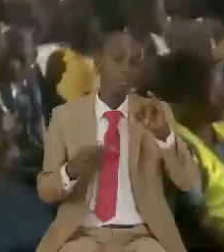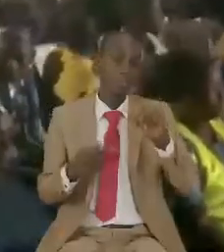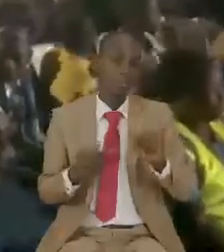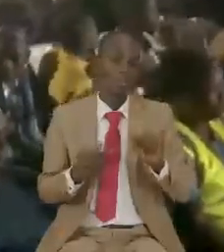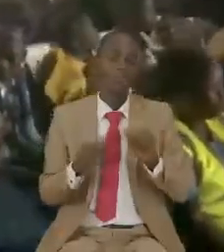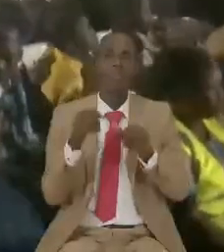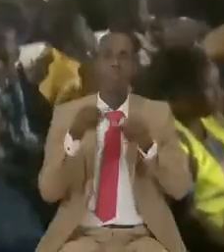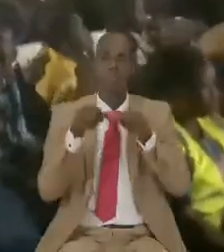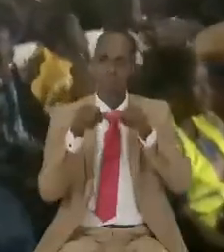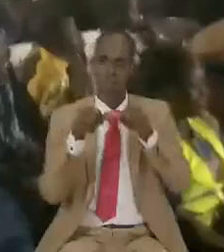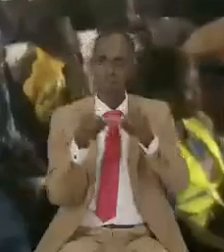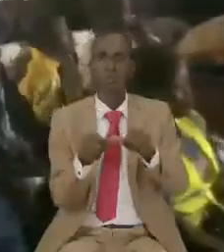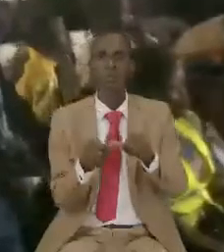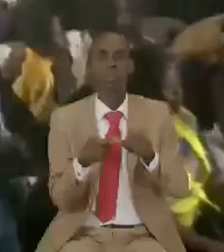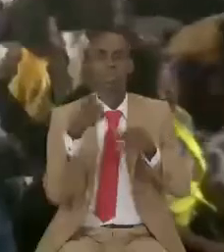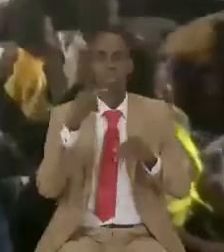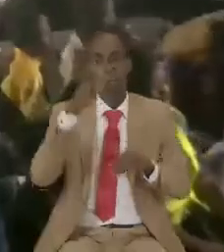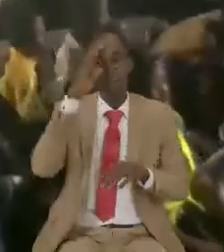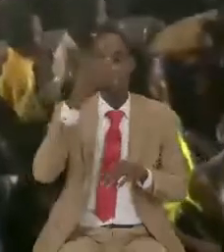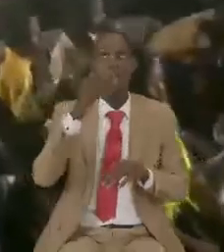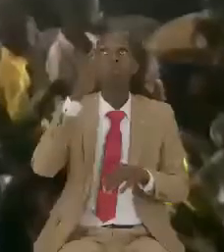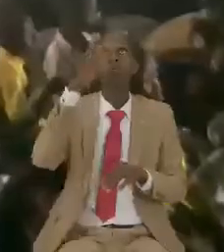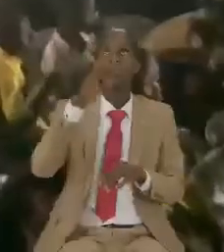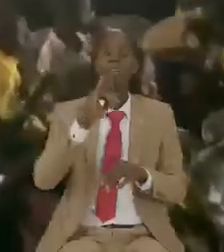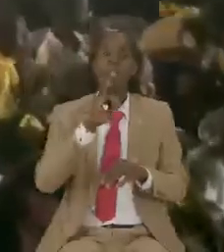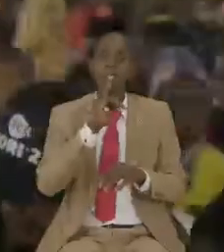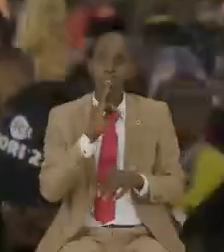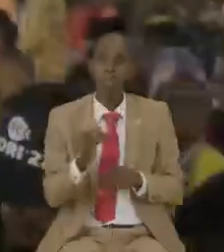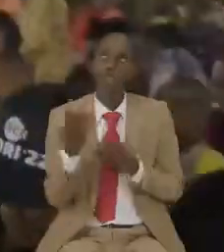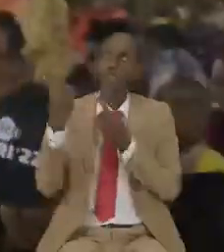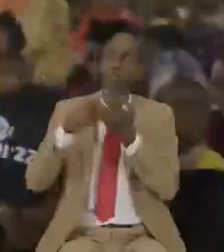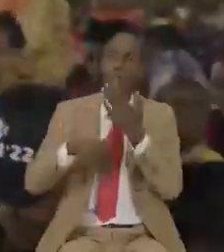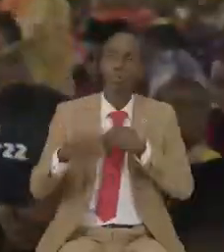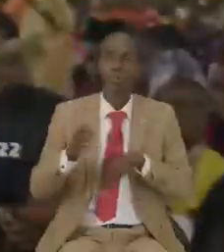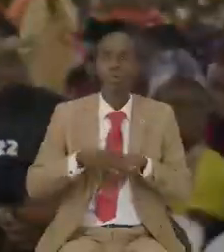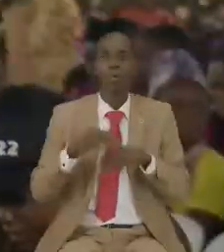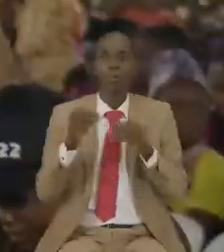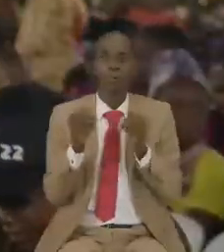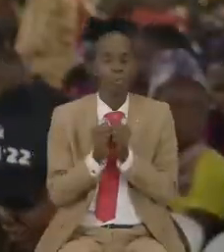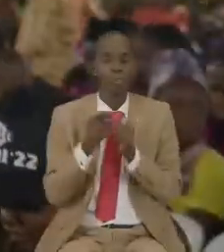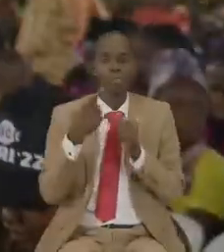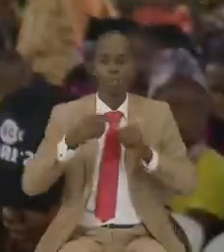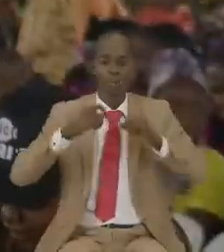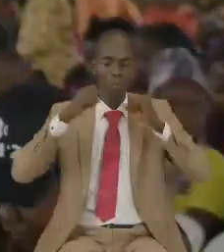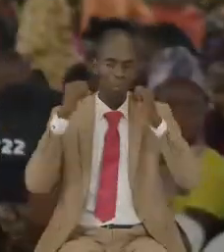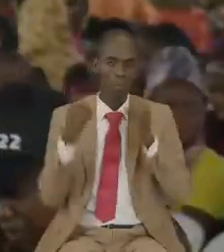coming with global power for global miracle.